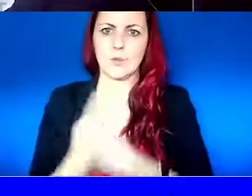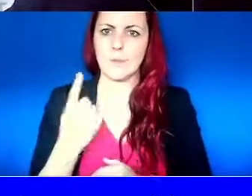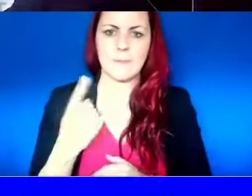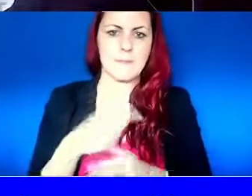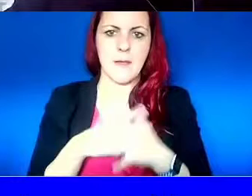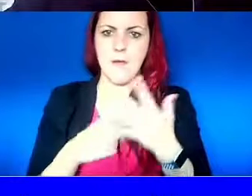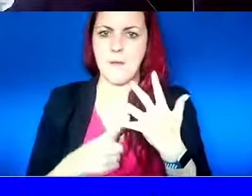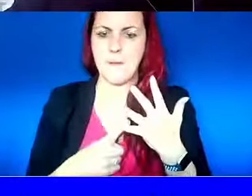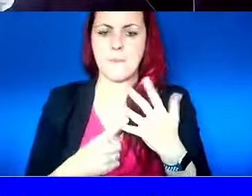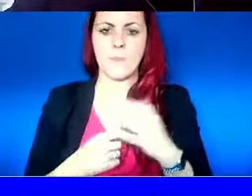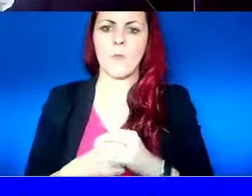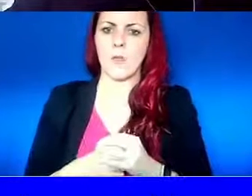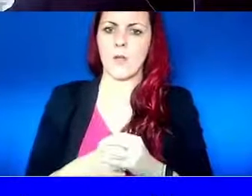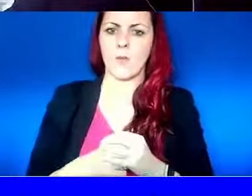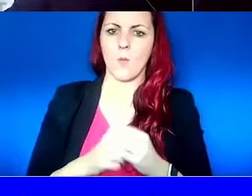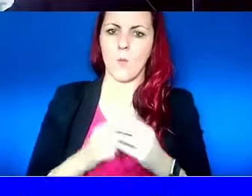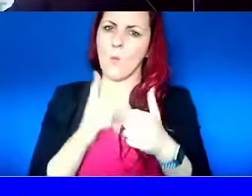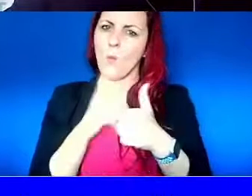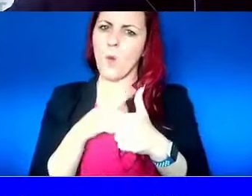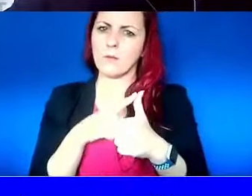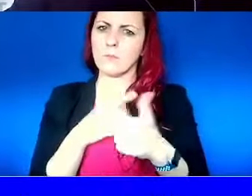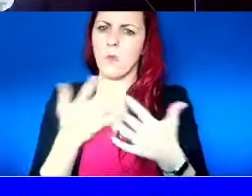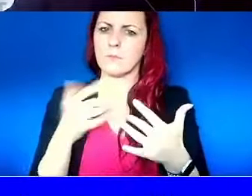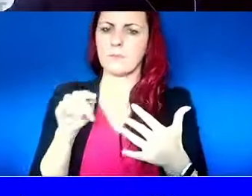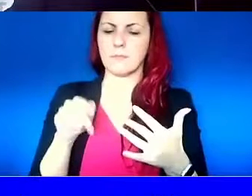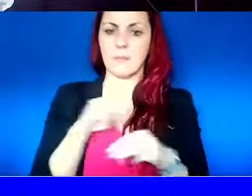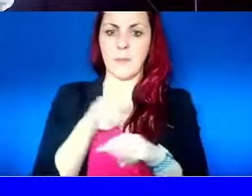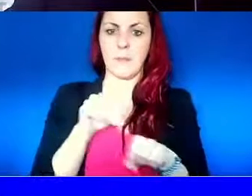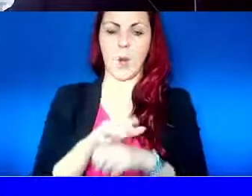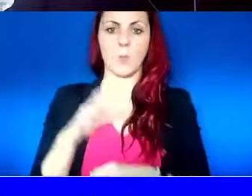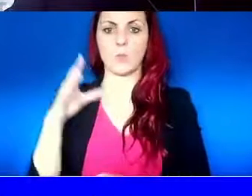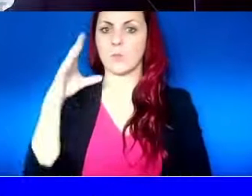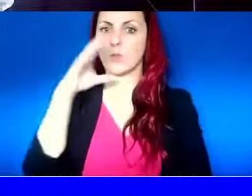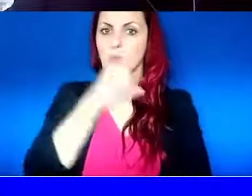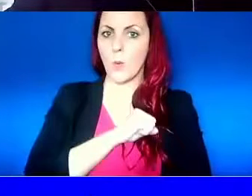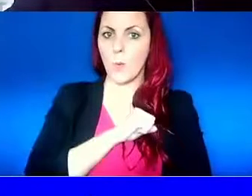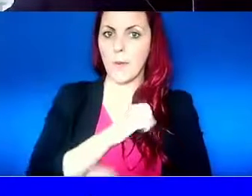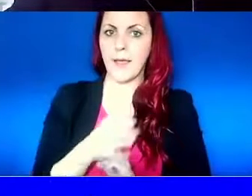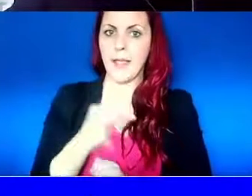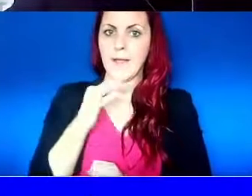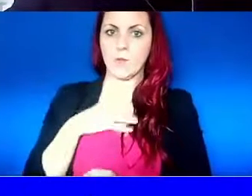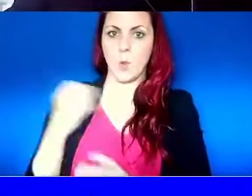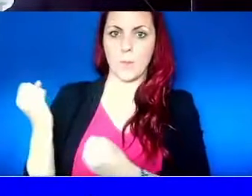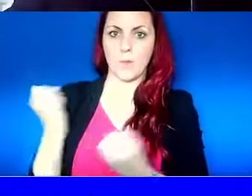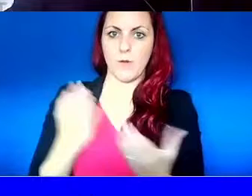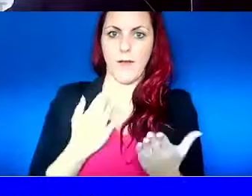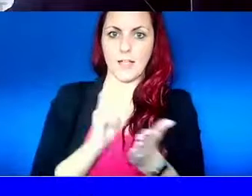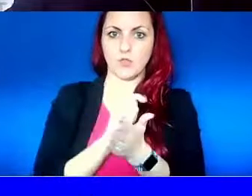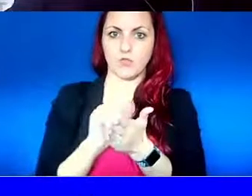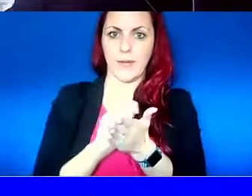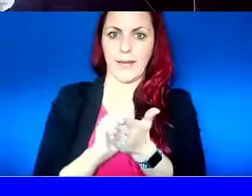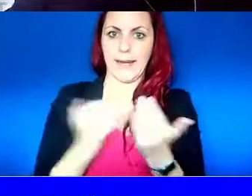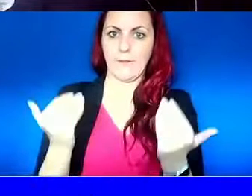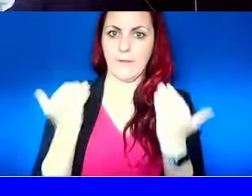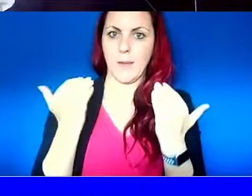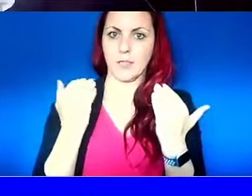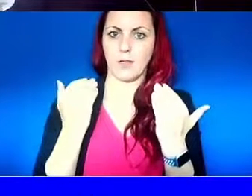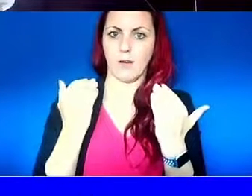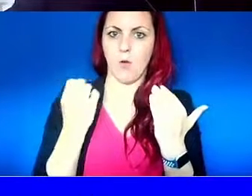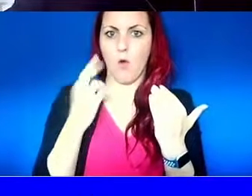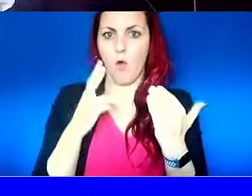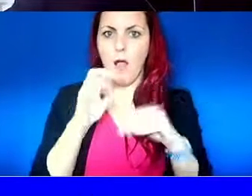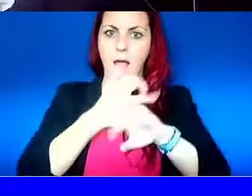one of these was the assumption that if you provide information in written format or online, that this